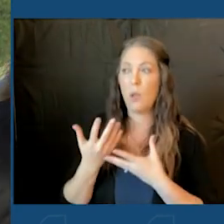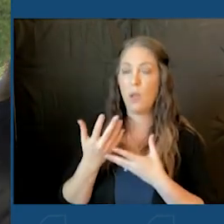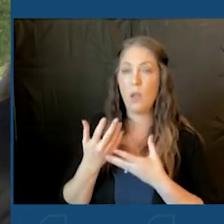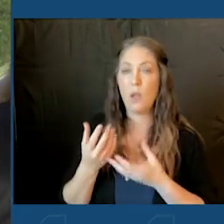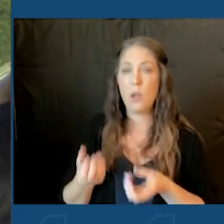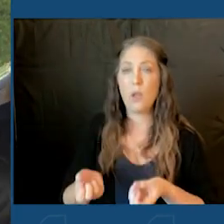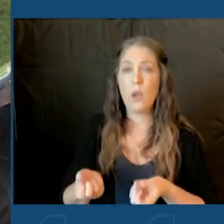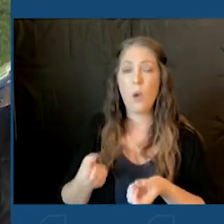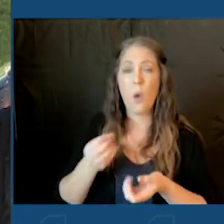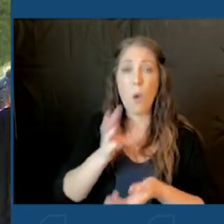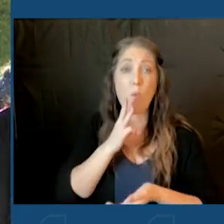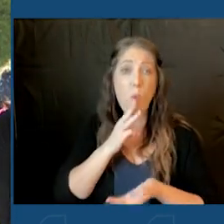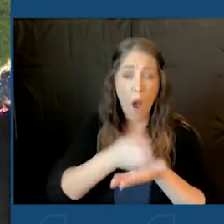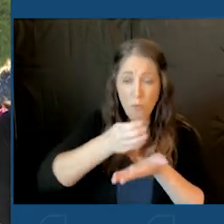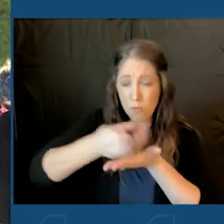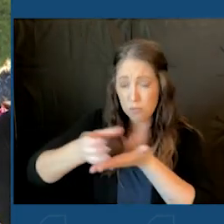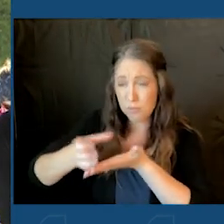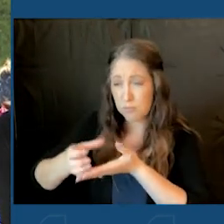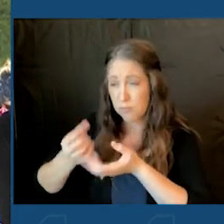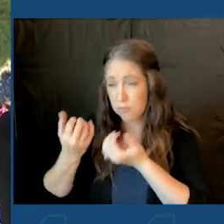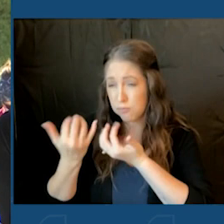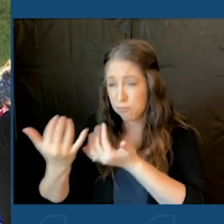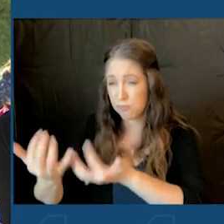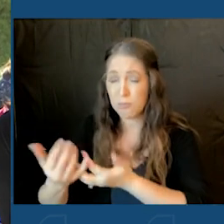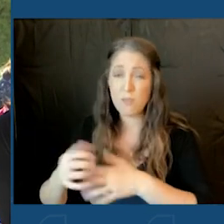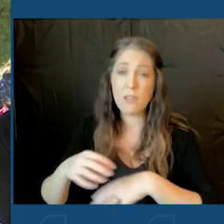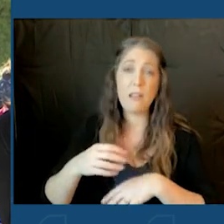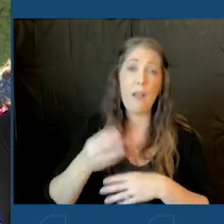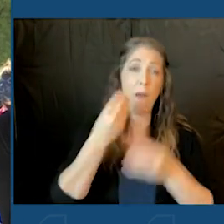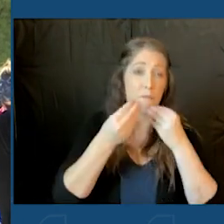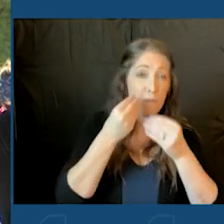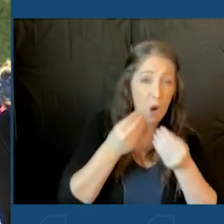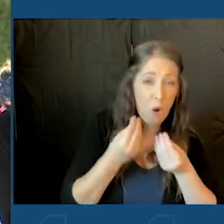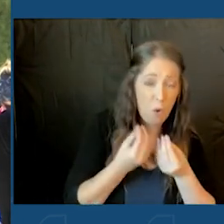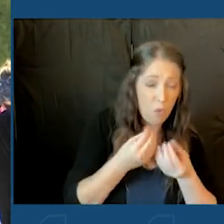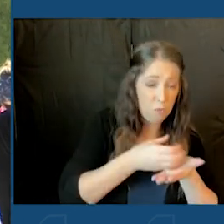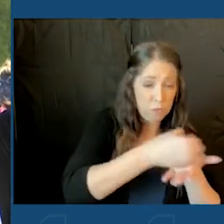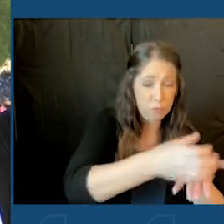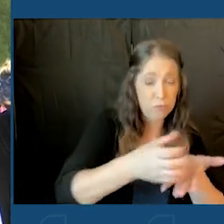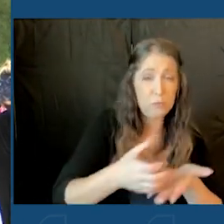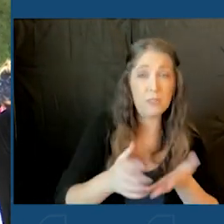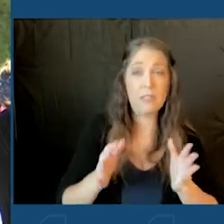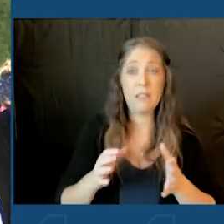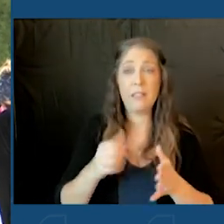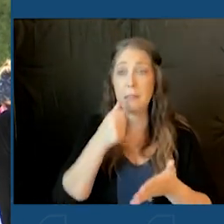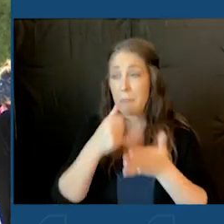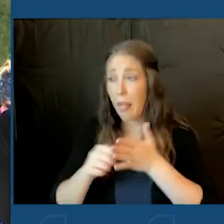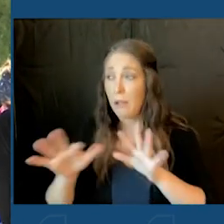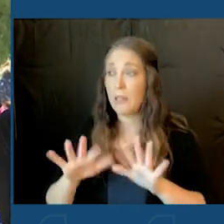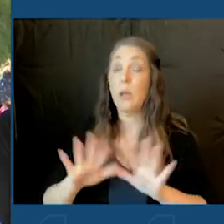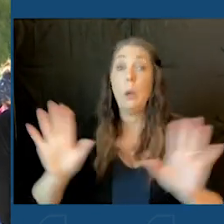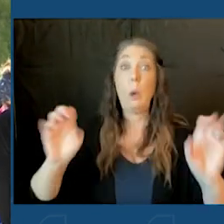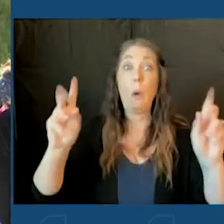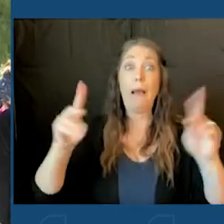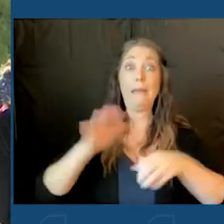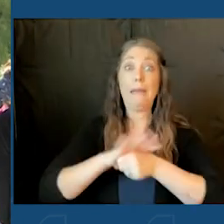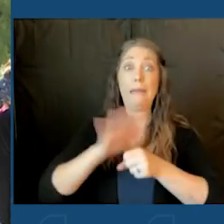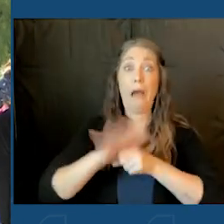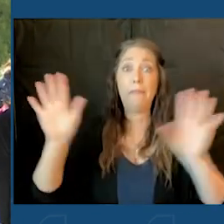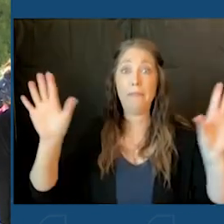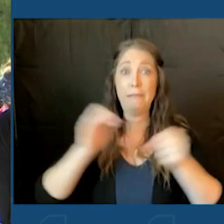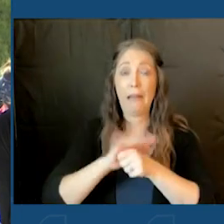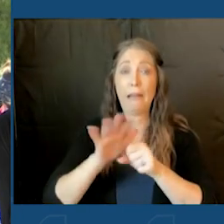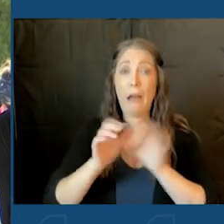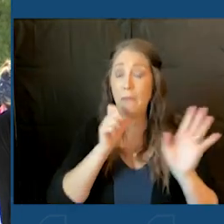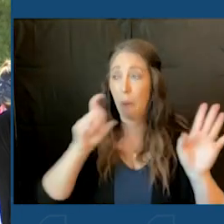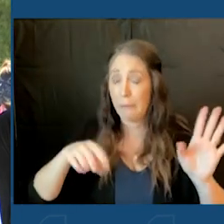water and meals and snacks and letters that have been delivered that they literally had to say, okay, we're good. We actually don't need any more